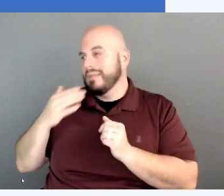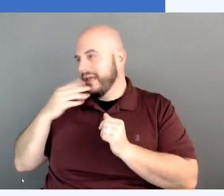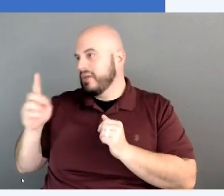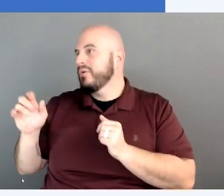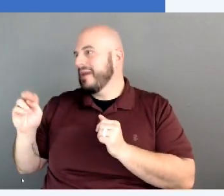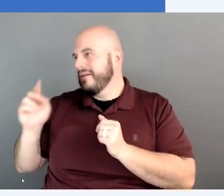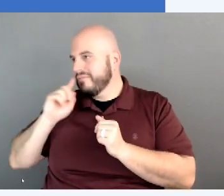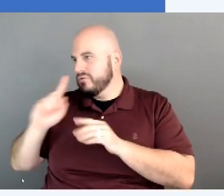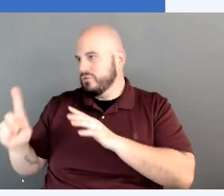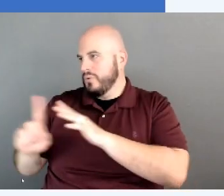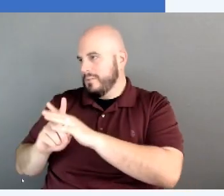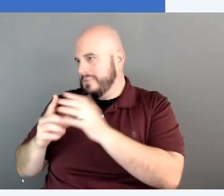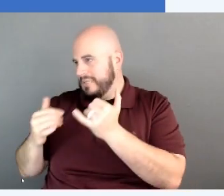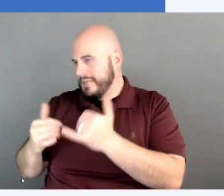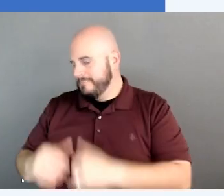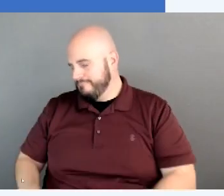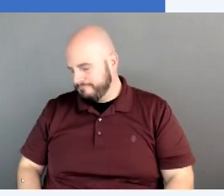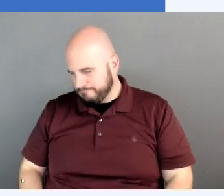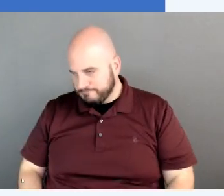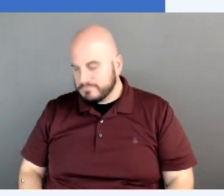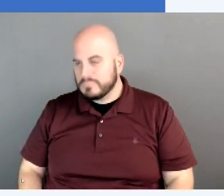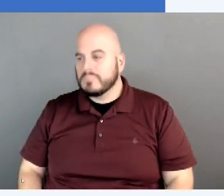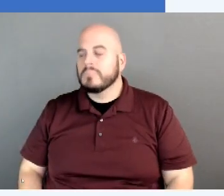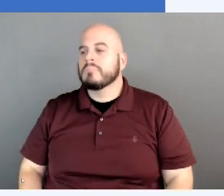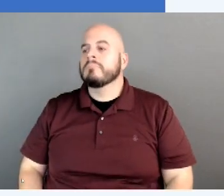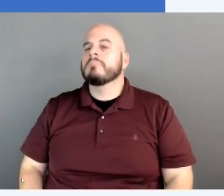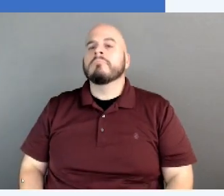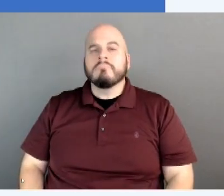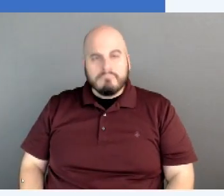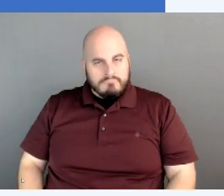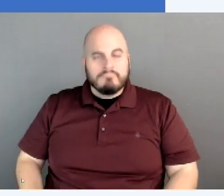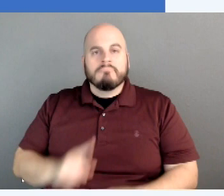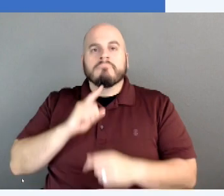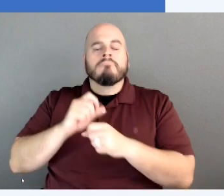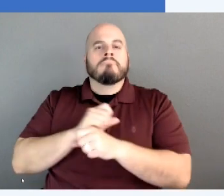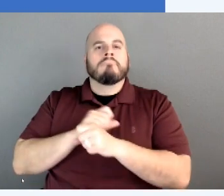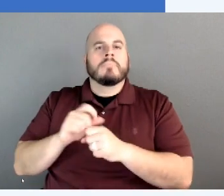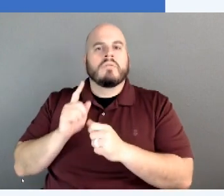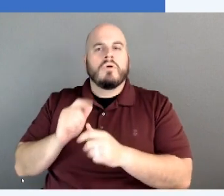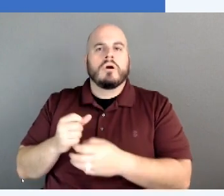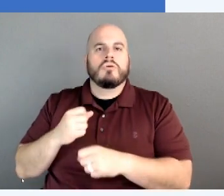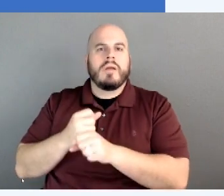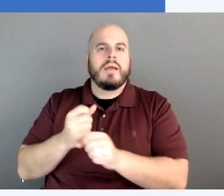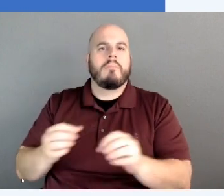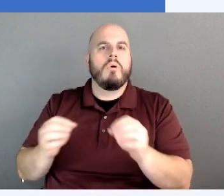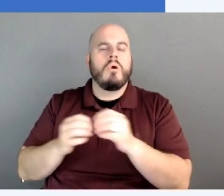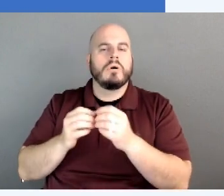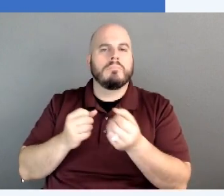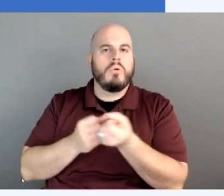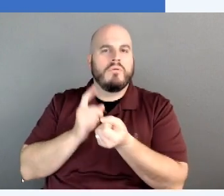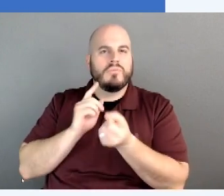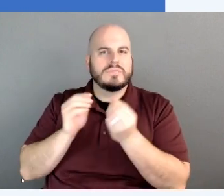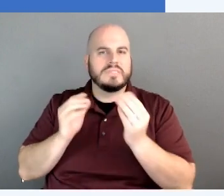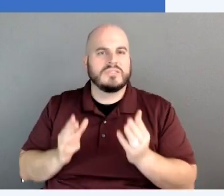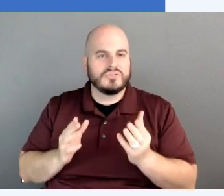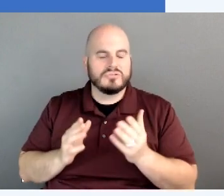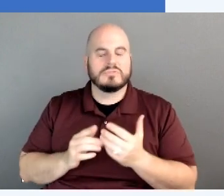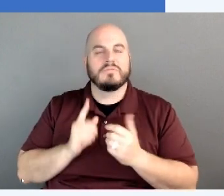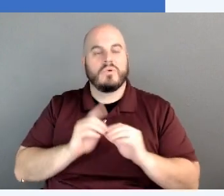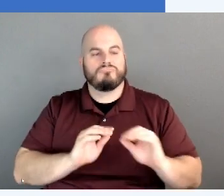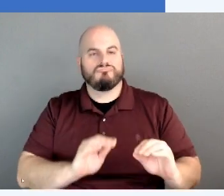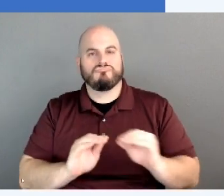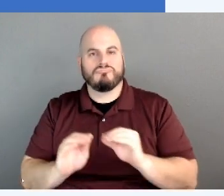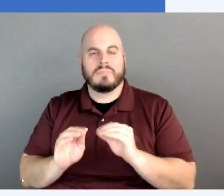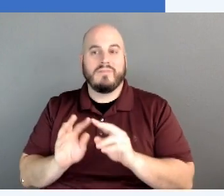well, to actually create more support for teachers in schools and to do trainings on the value of gardening